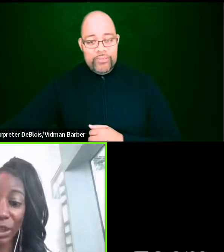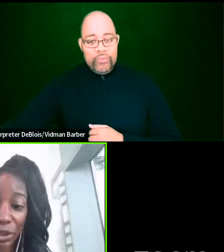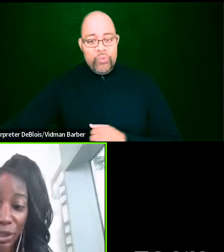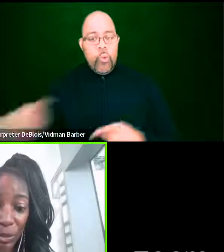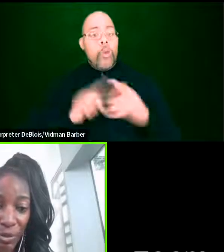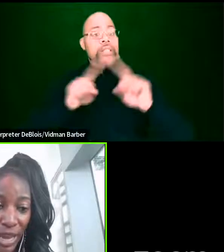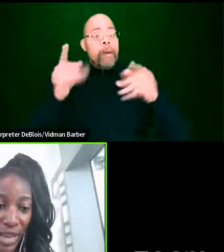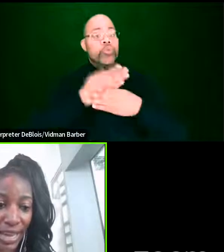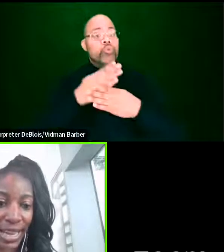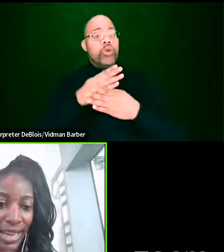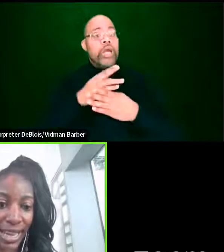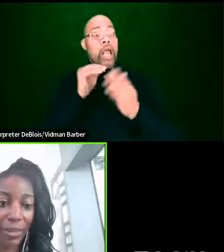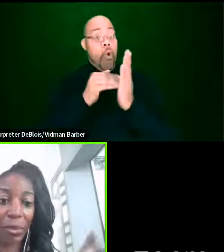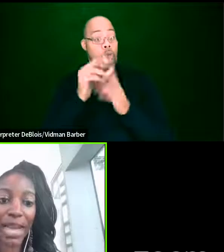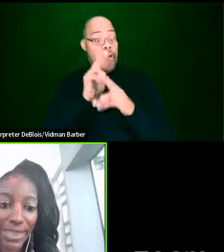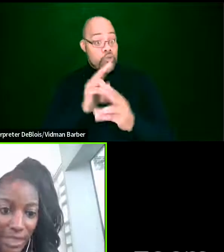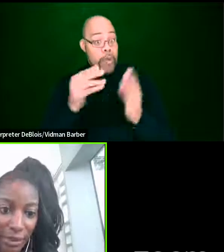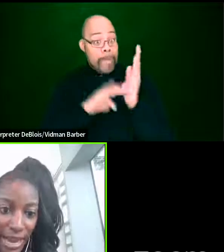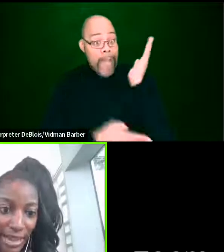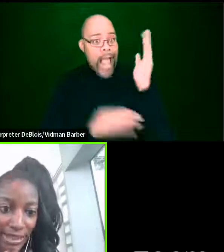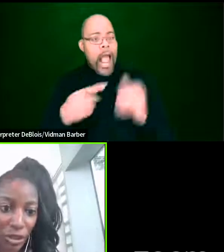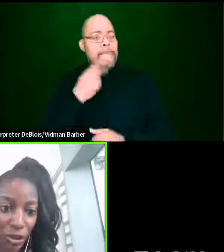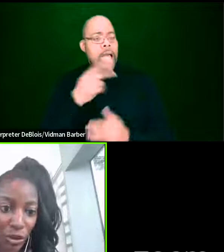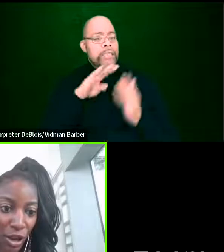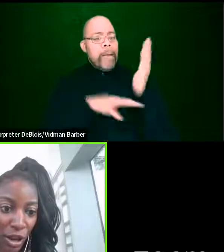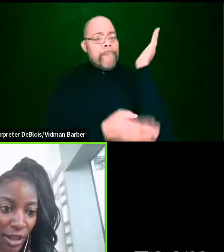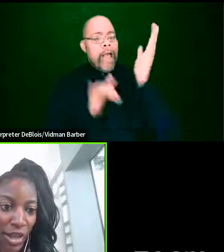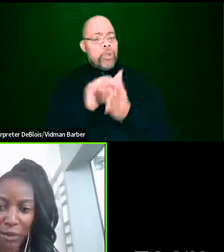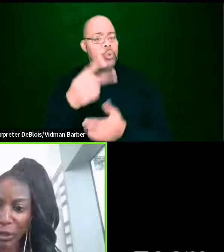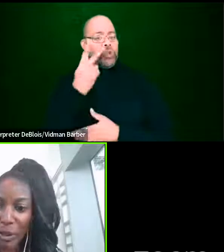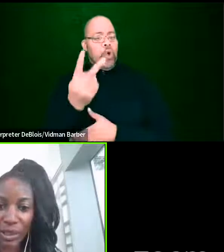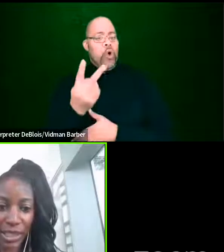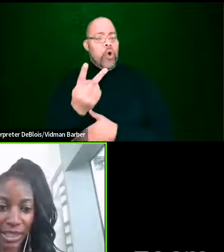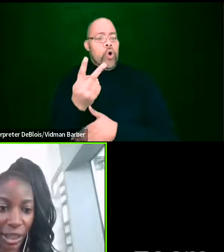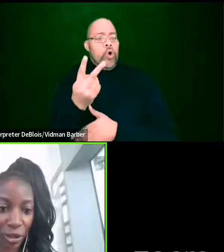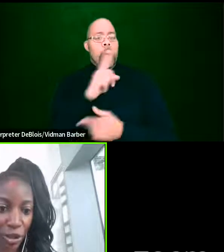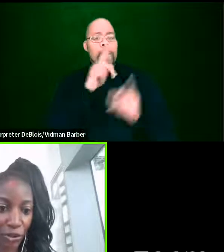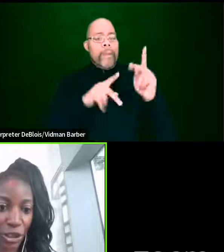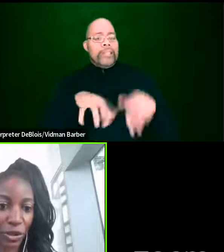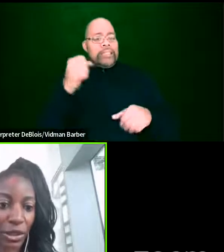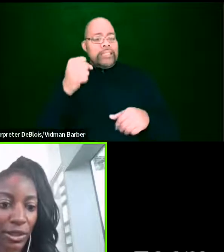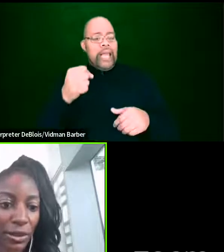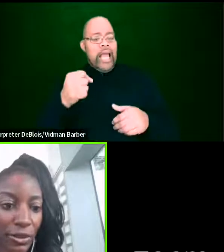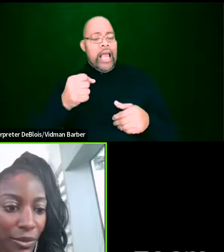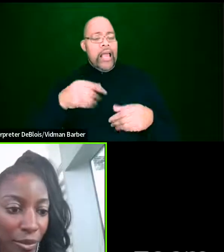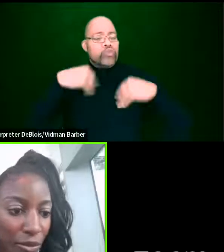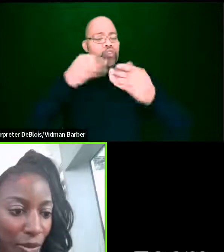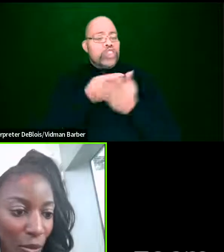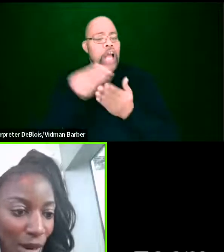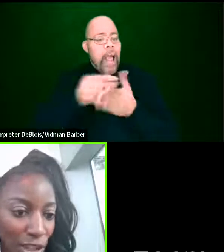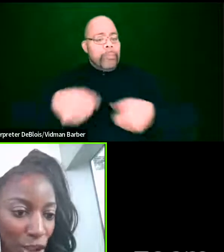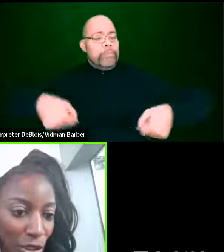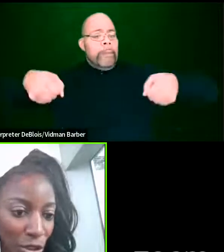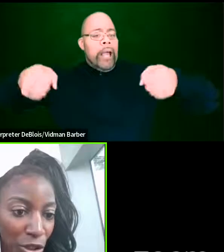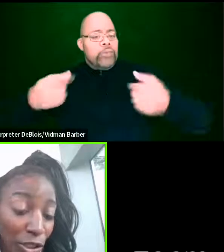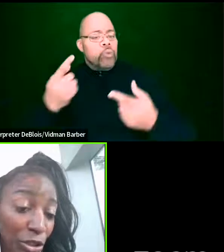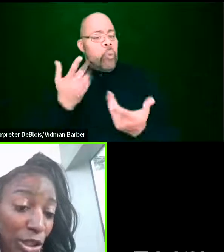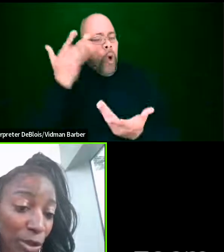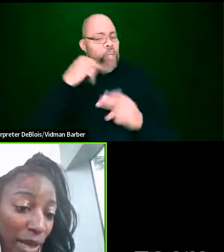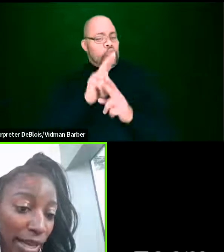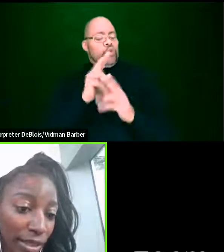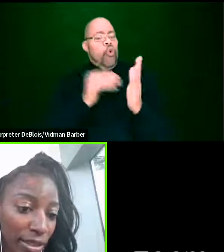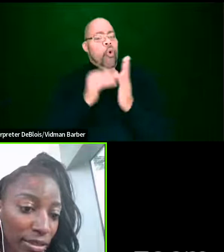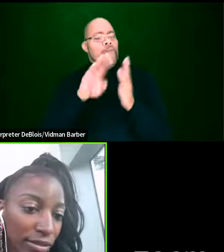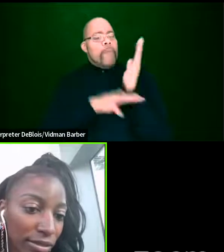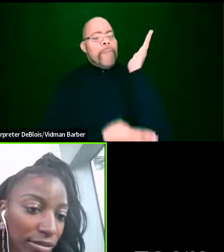a reusable bag and the plastic bag that you saw, people taking their groceries with? Why should we use